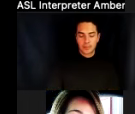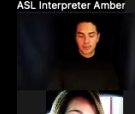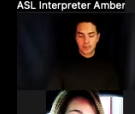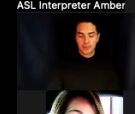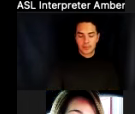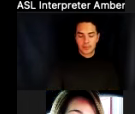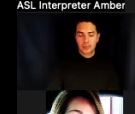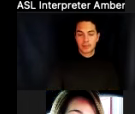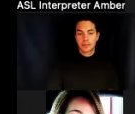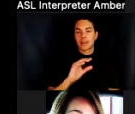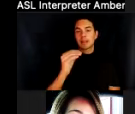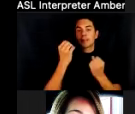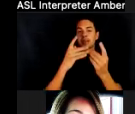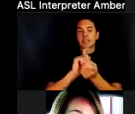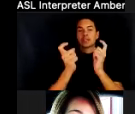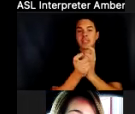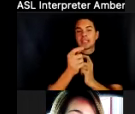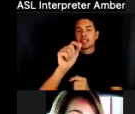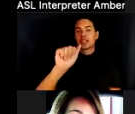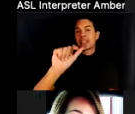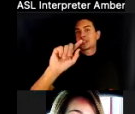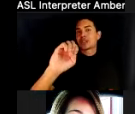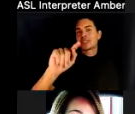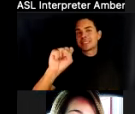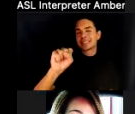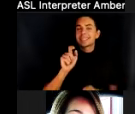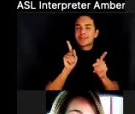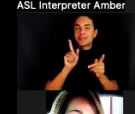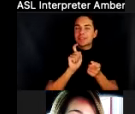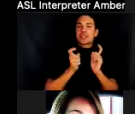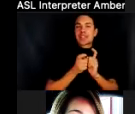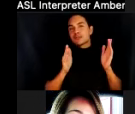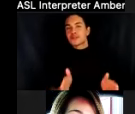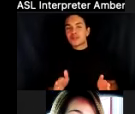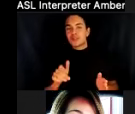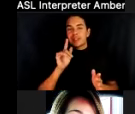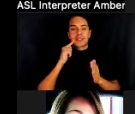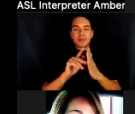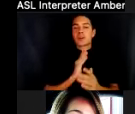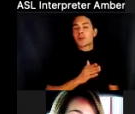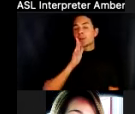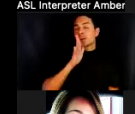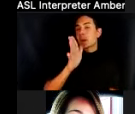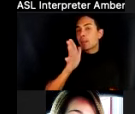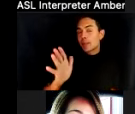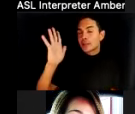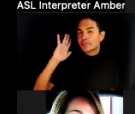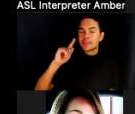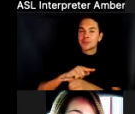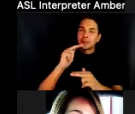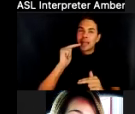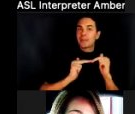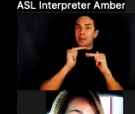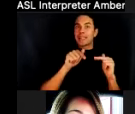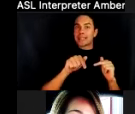change agents have gone before us. So we talked about the aunties and the grandmothers and the work that they've done to build this movement, right?